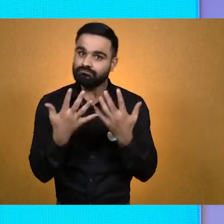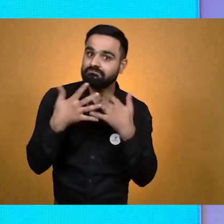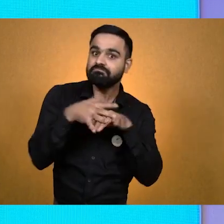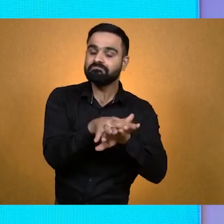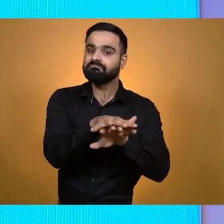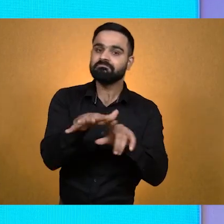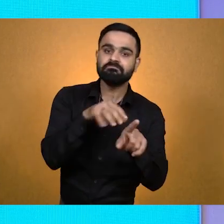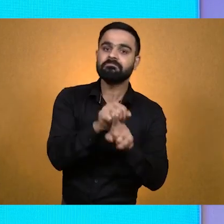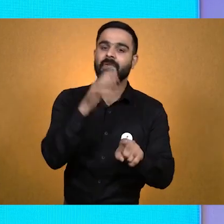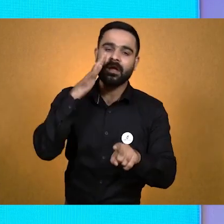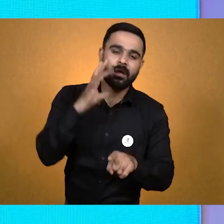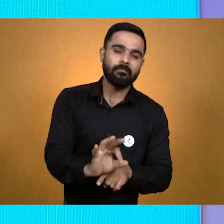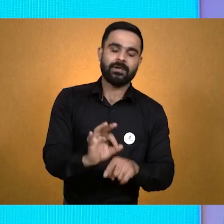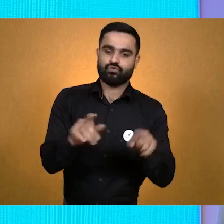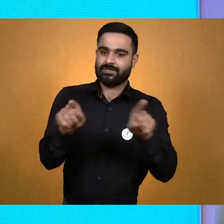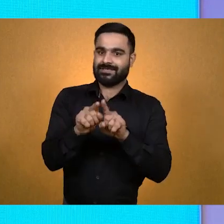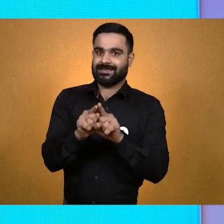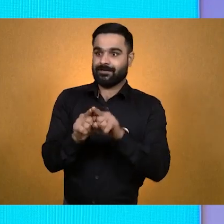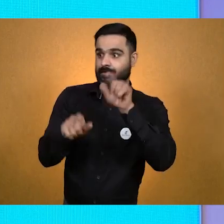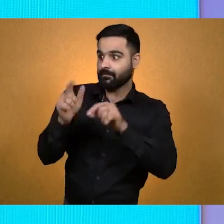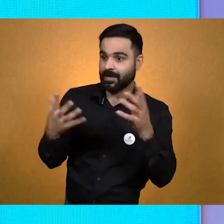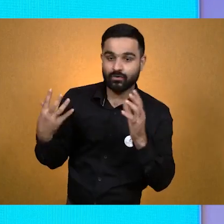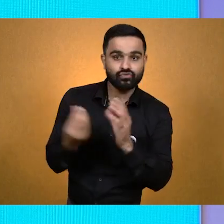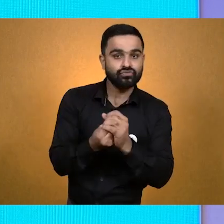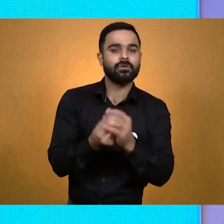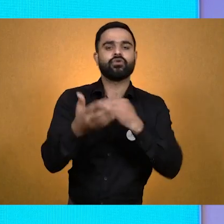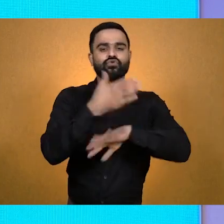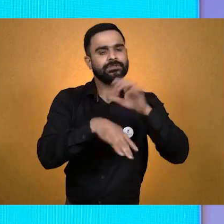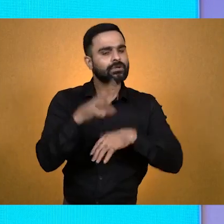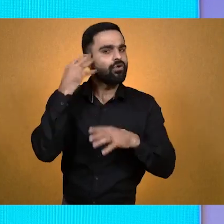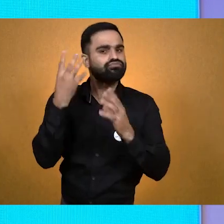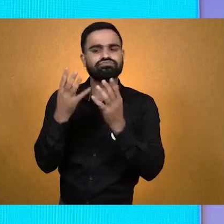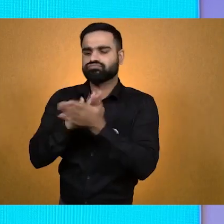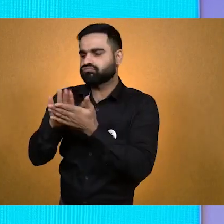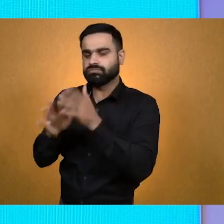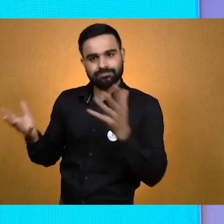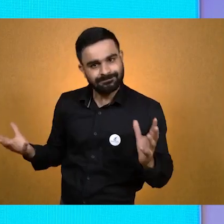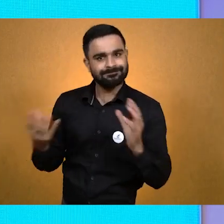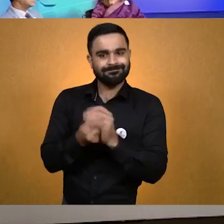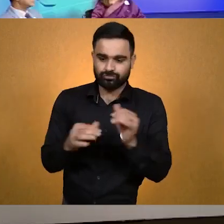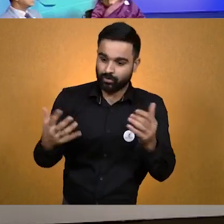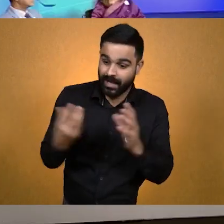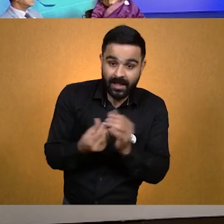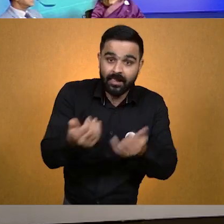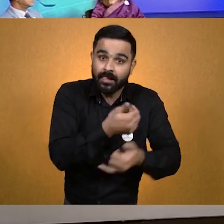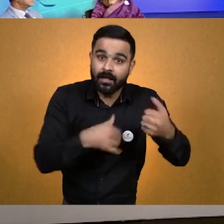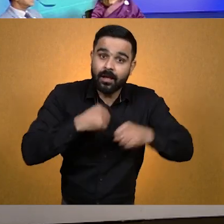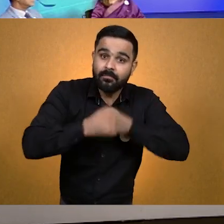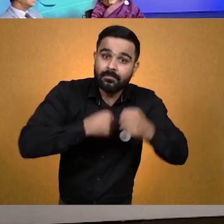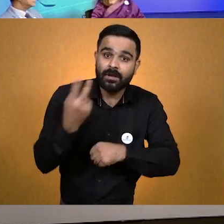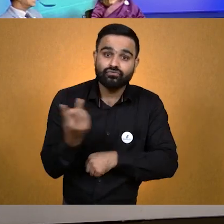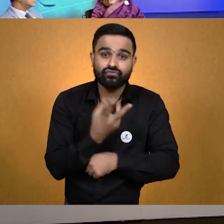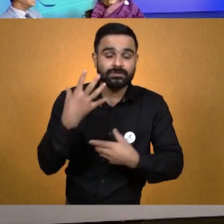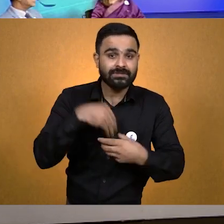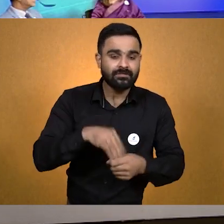is very essential. You need to kind of like bring people with and without disabilities to come out, play together. Until and unless children do